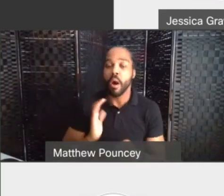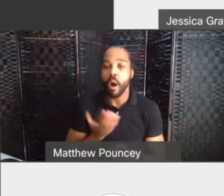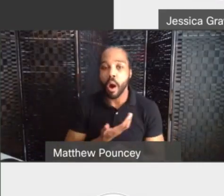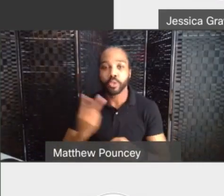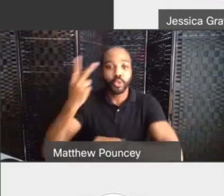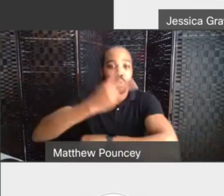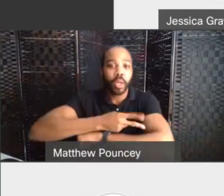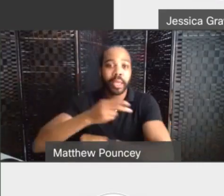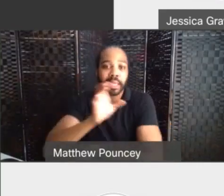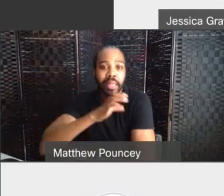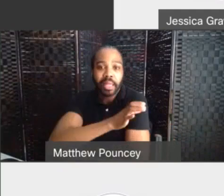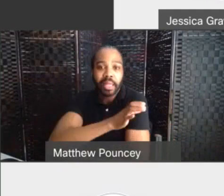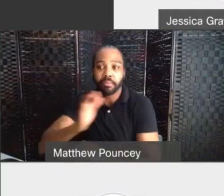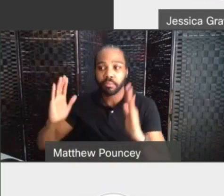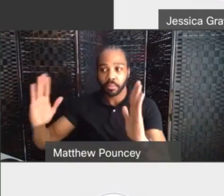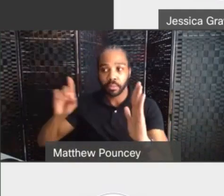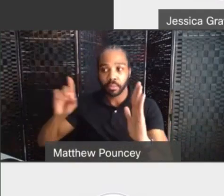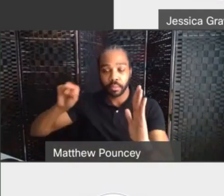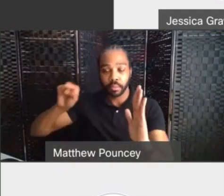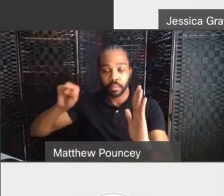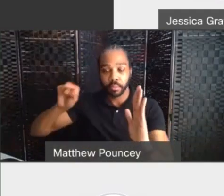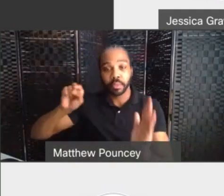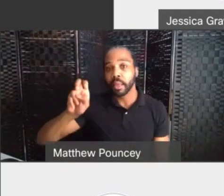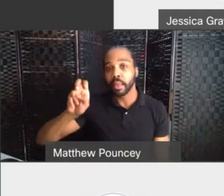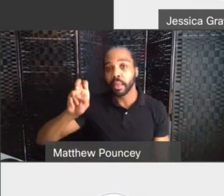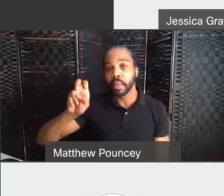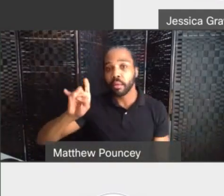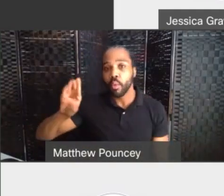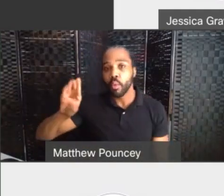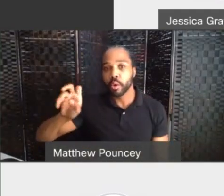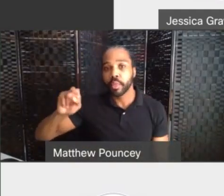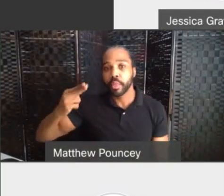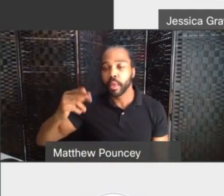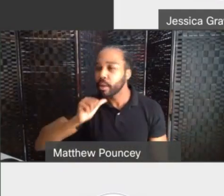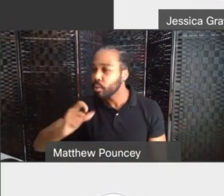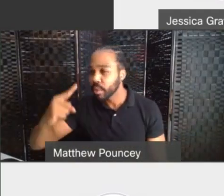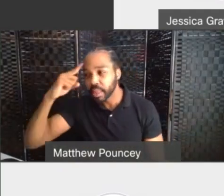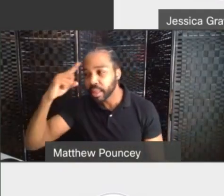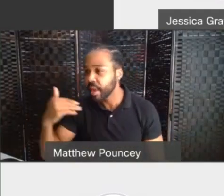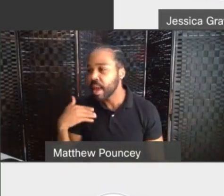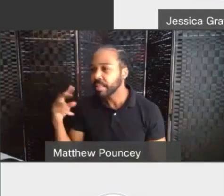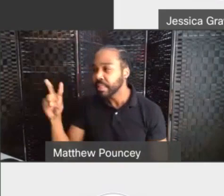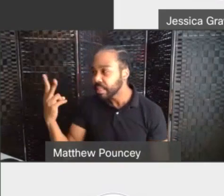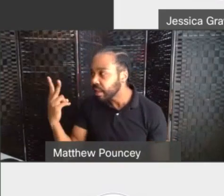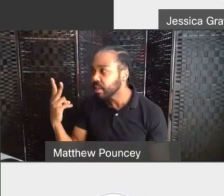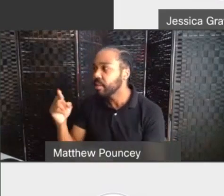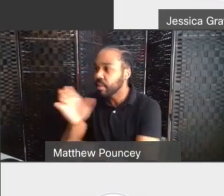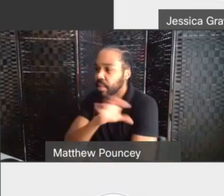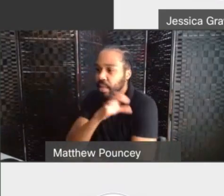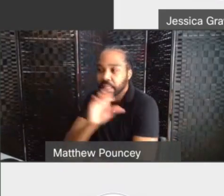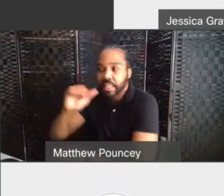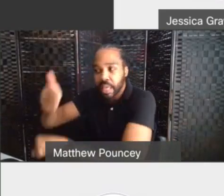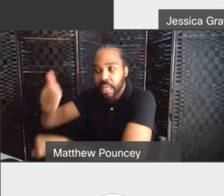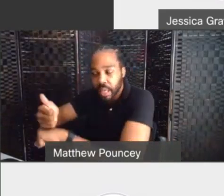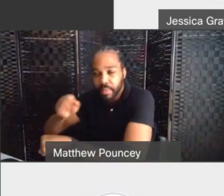clinic at Kenilworth, I don't think that there was a second clinic set up at that time, which is what we're